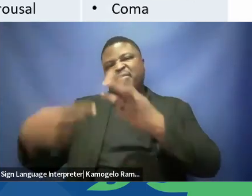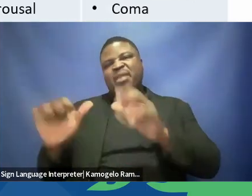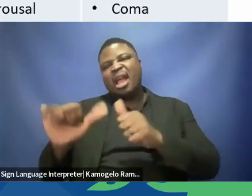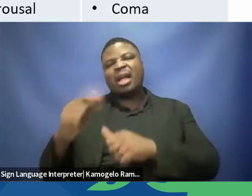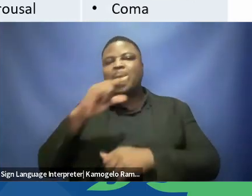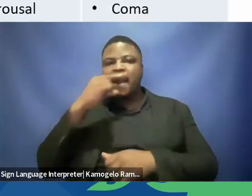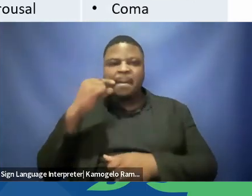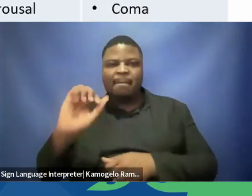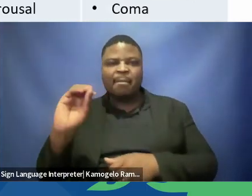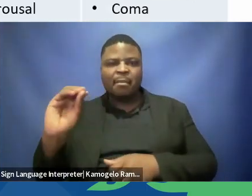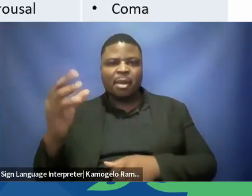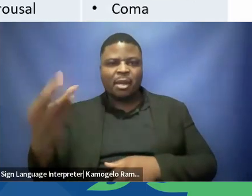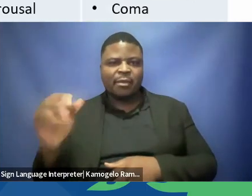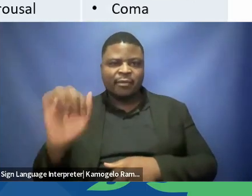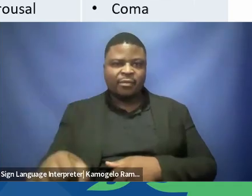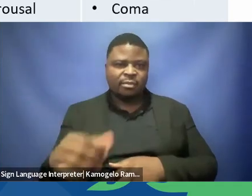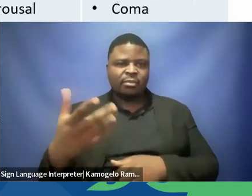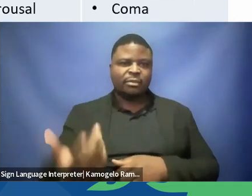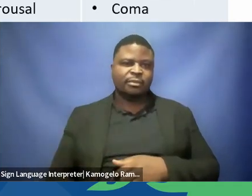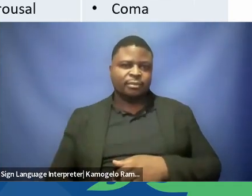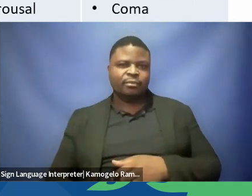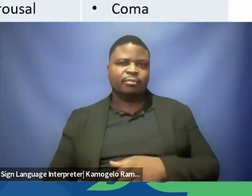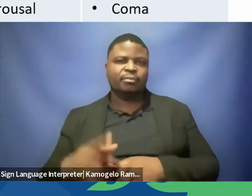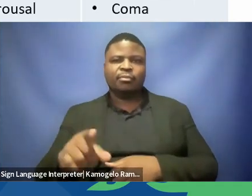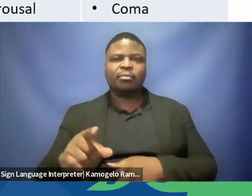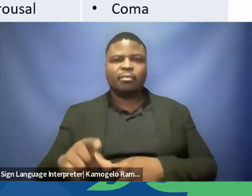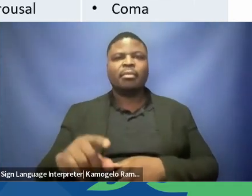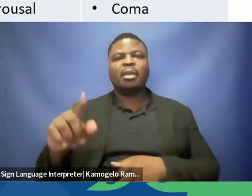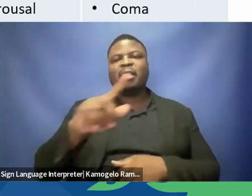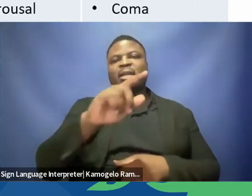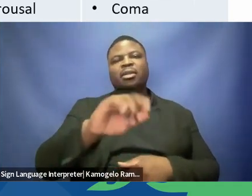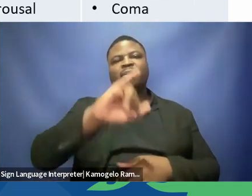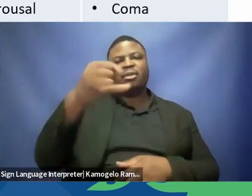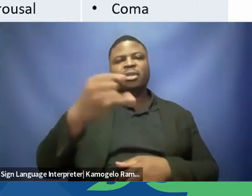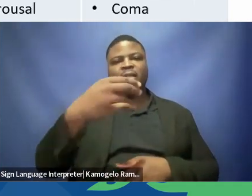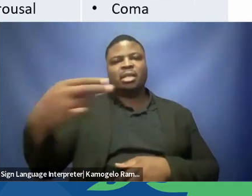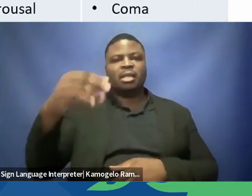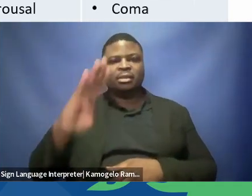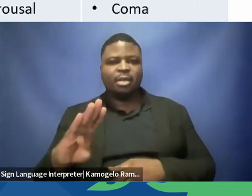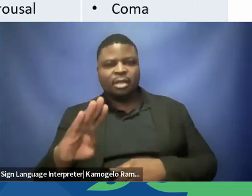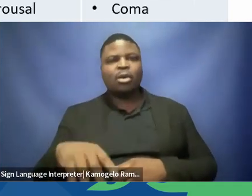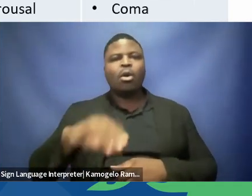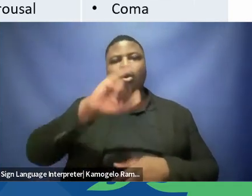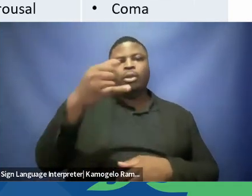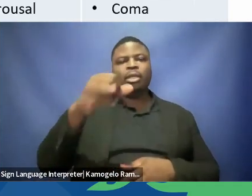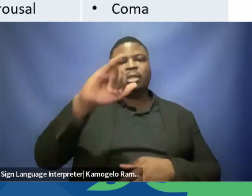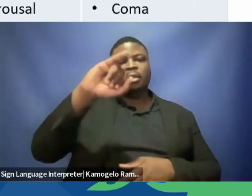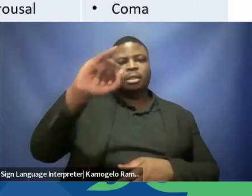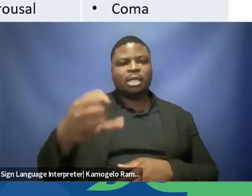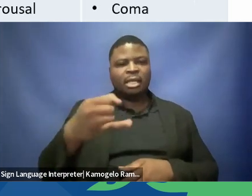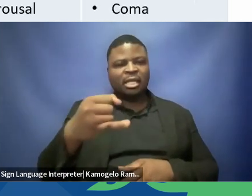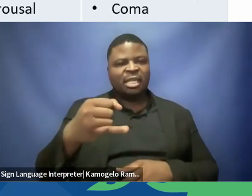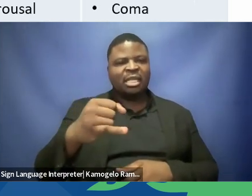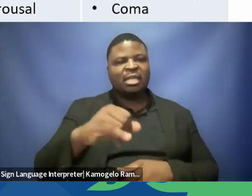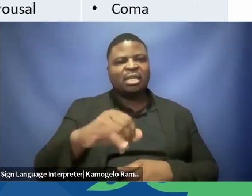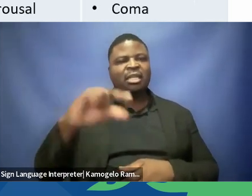then the other drug, which Davi mentioned a few minutes ago, is GHB or GBL. The method of administrating these